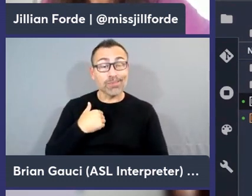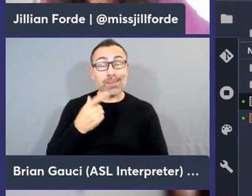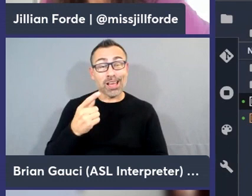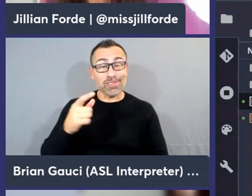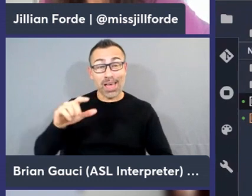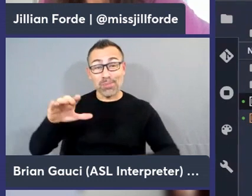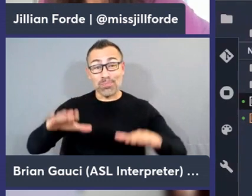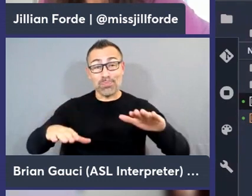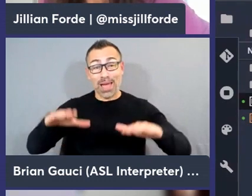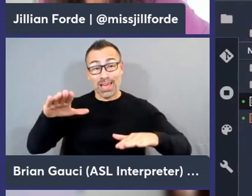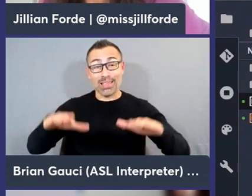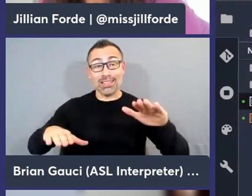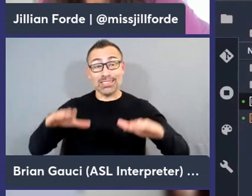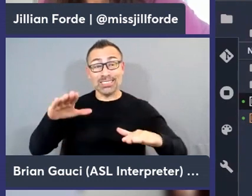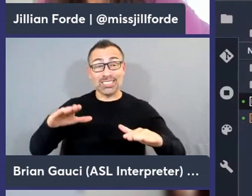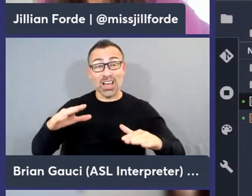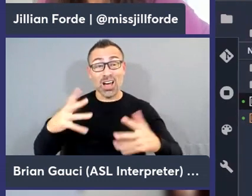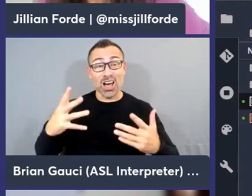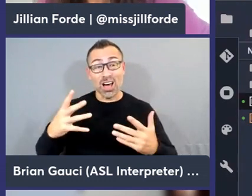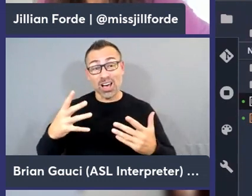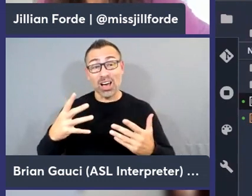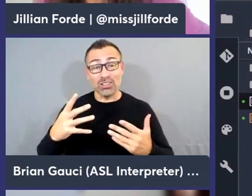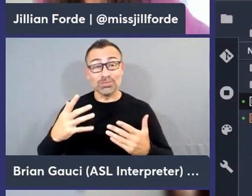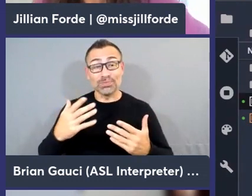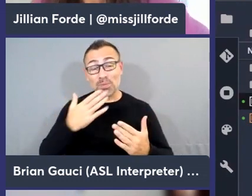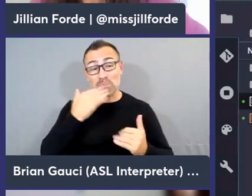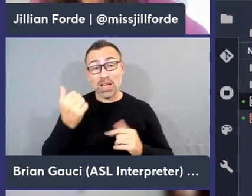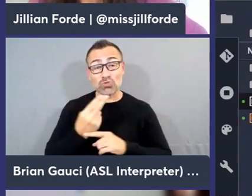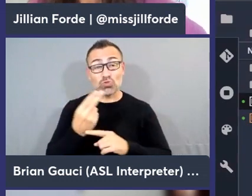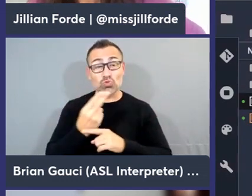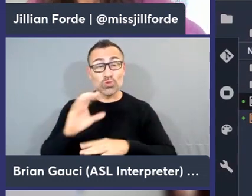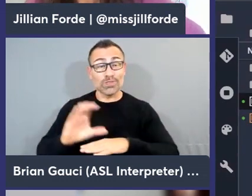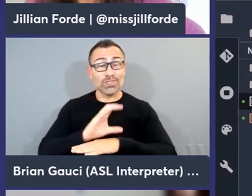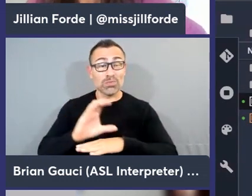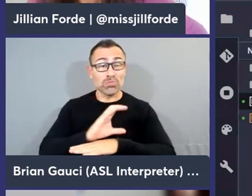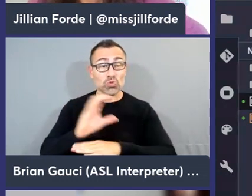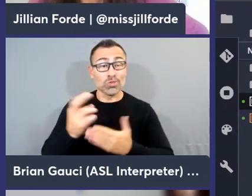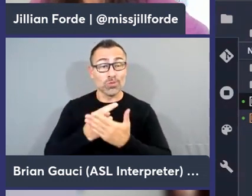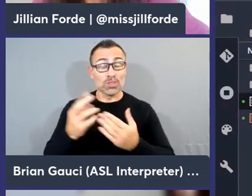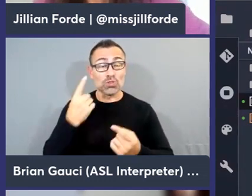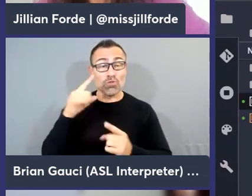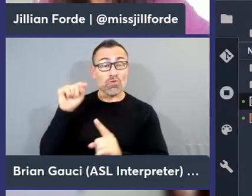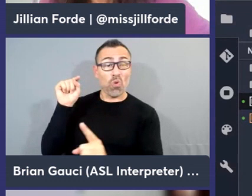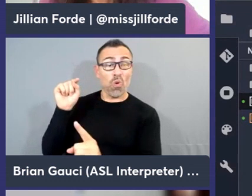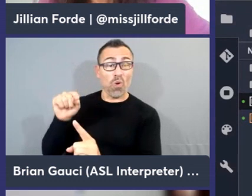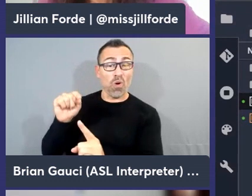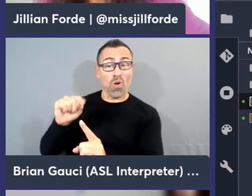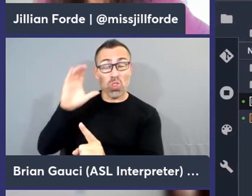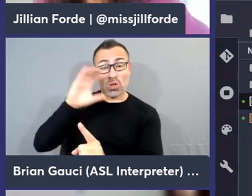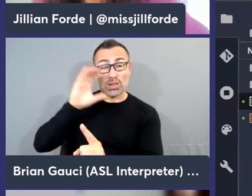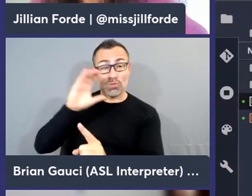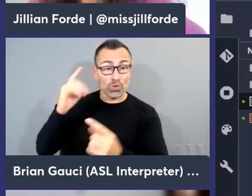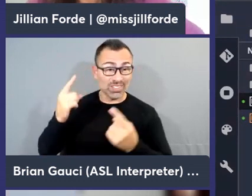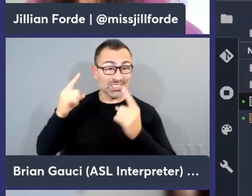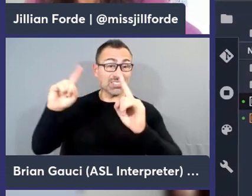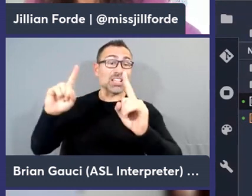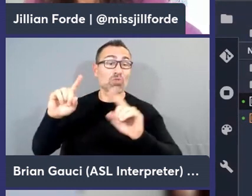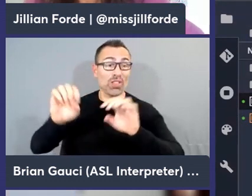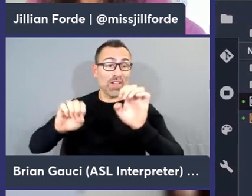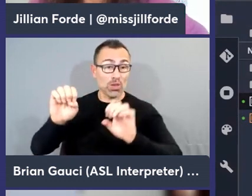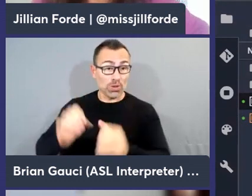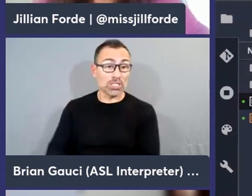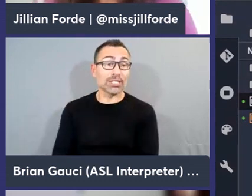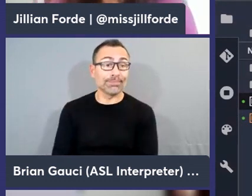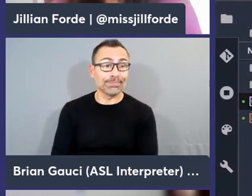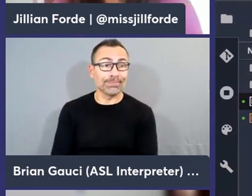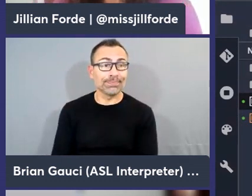balance of optimizing the compute resources to be used for the meaningful evaluations.